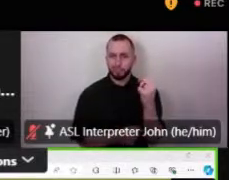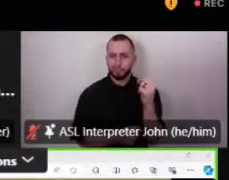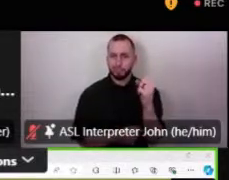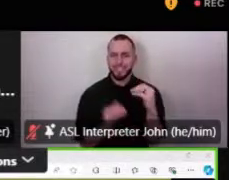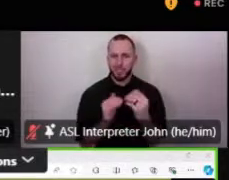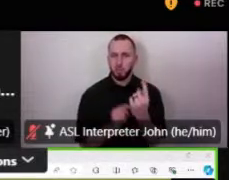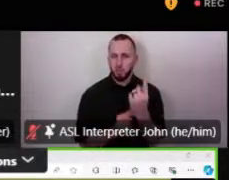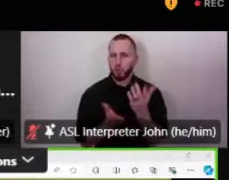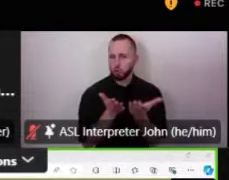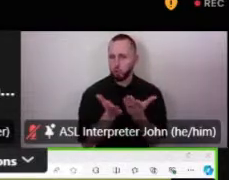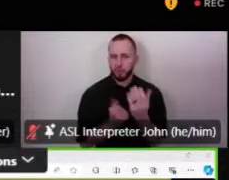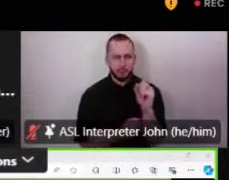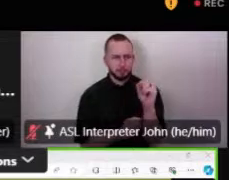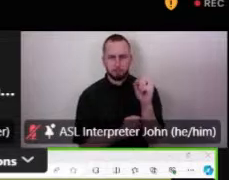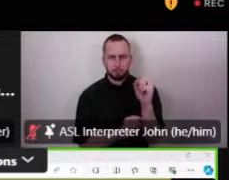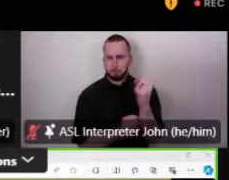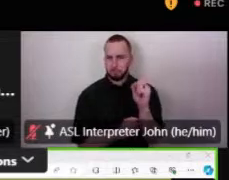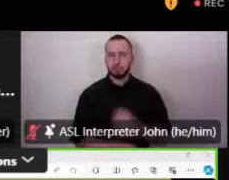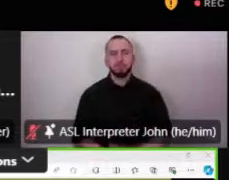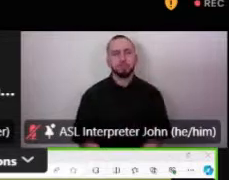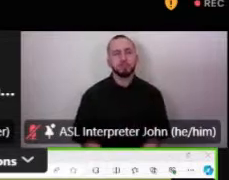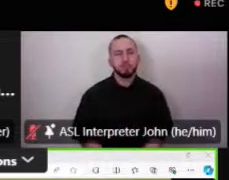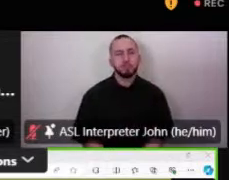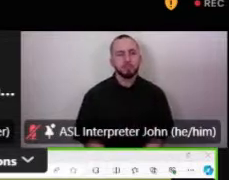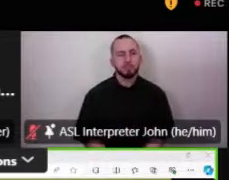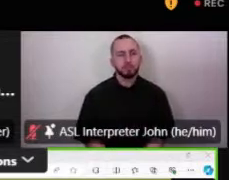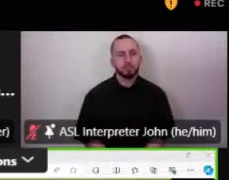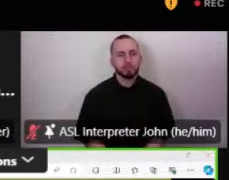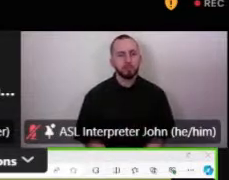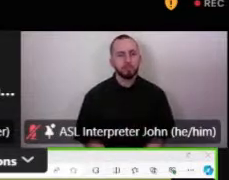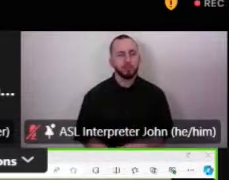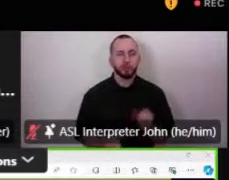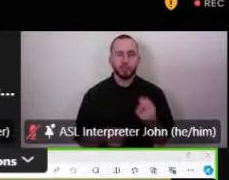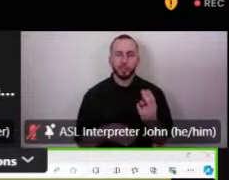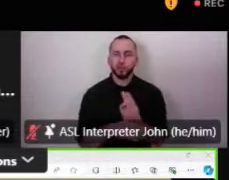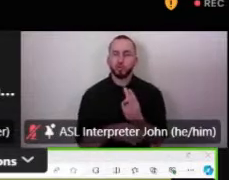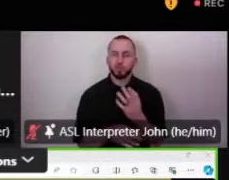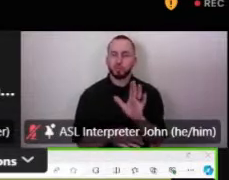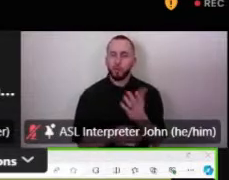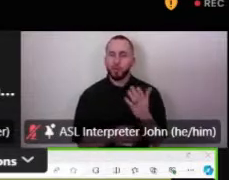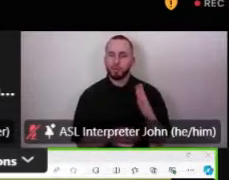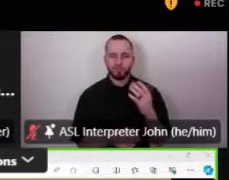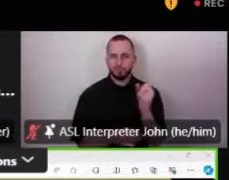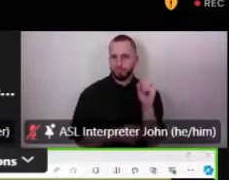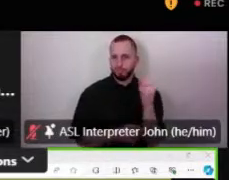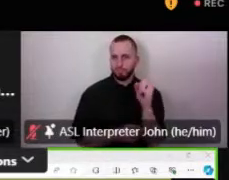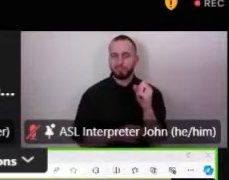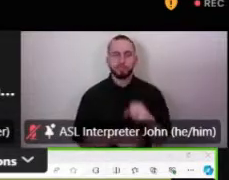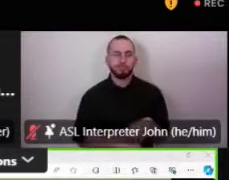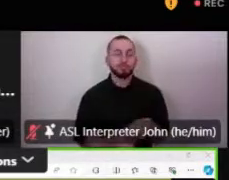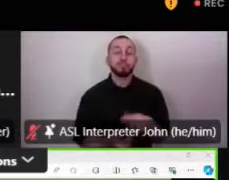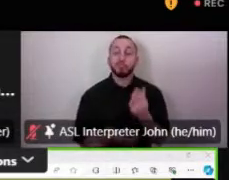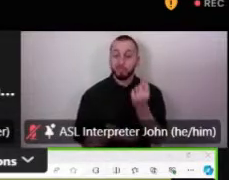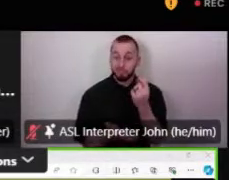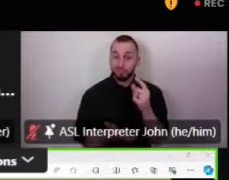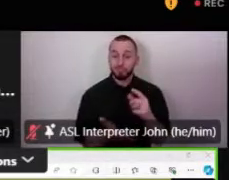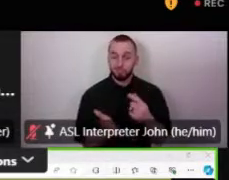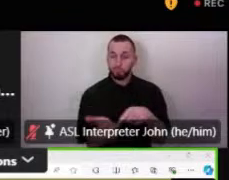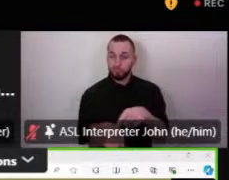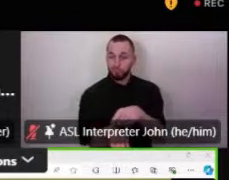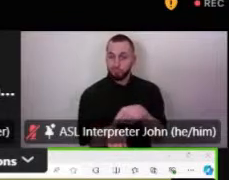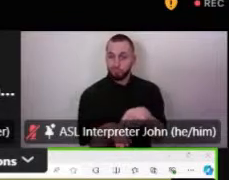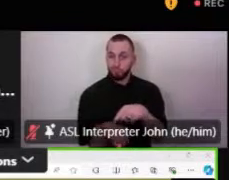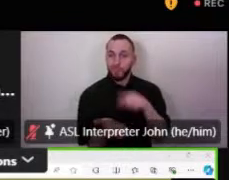So whenever you're dishing out a serving, thinking about that as a reference. And then also the size of the palm of your hand for meat